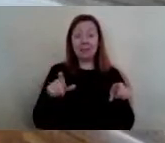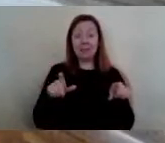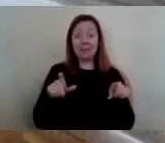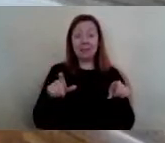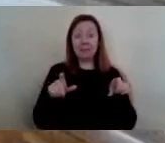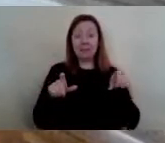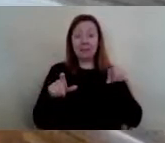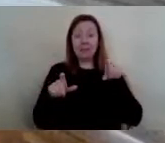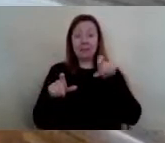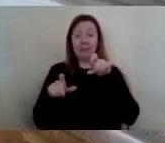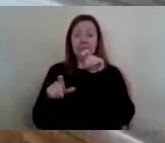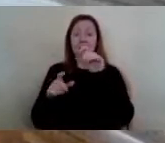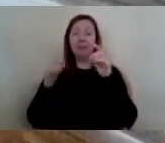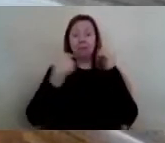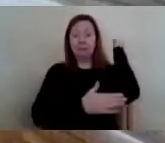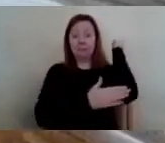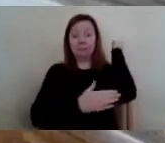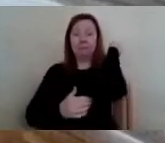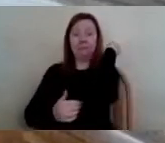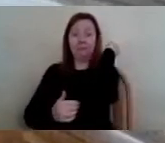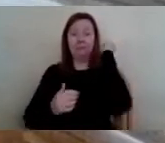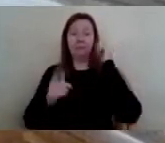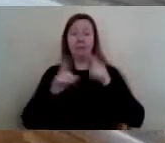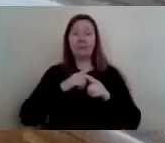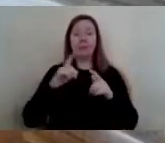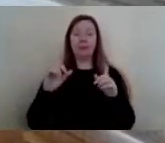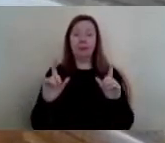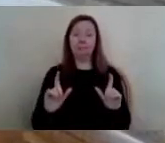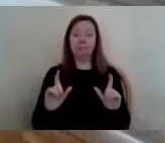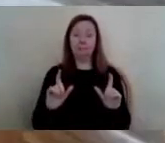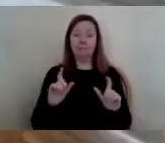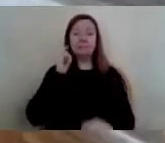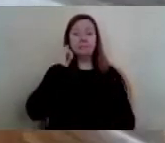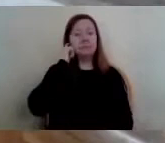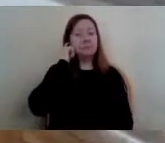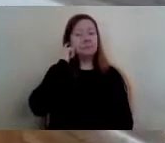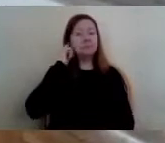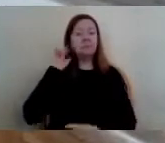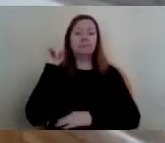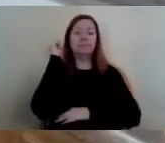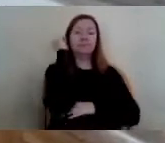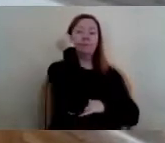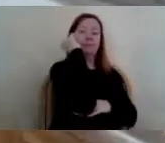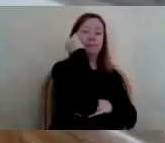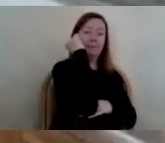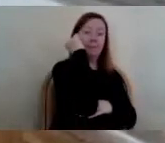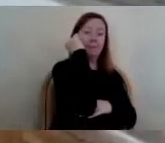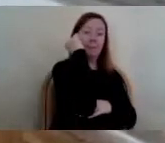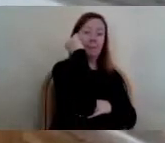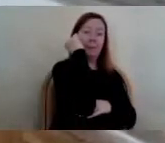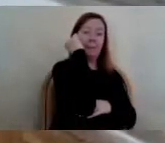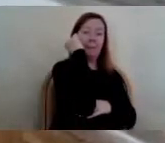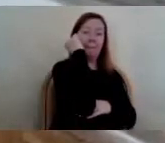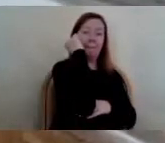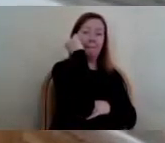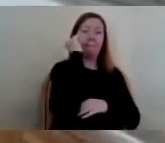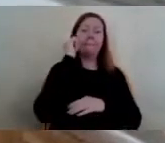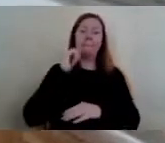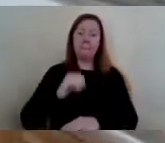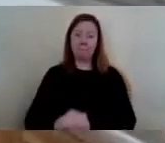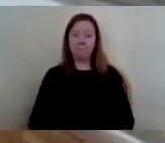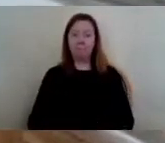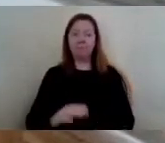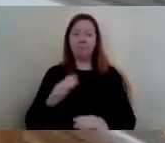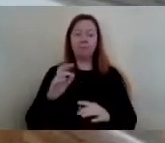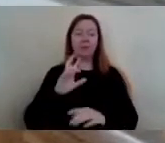up. I'm gonna try to touch it with my elbow, and then I'm gonna come back down to the center. I'm gonna turn to the opposite side, touching my left knee, or I'm